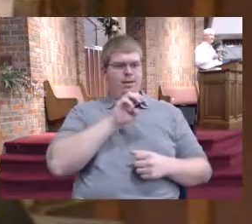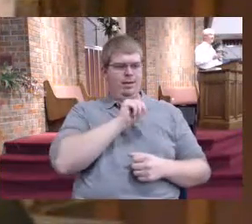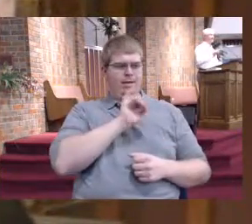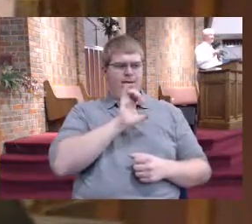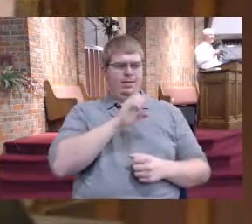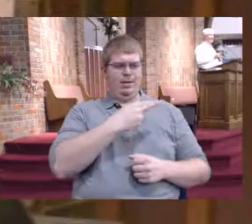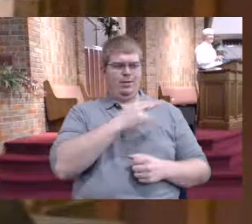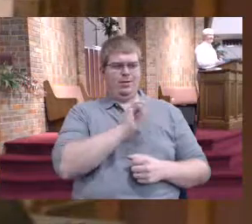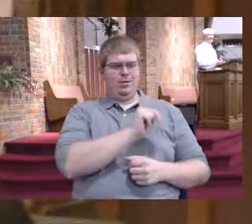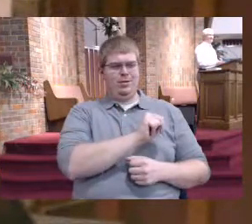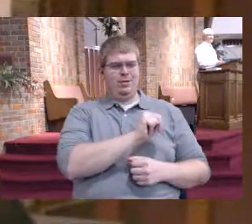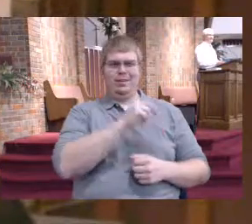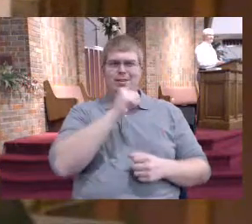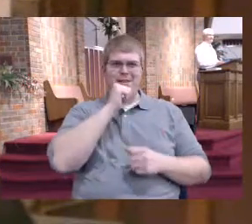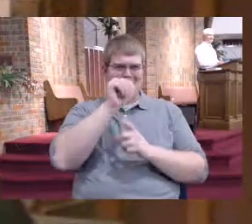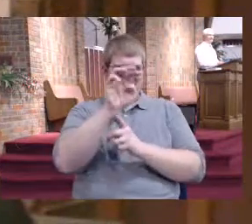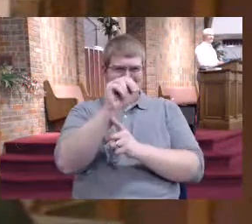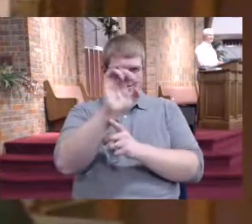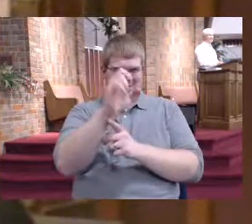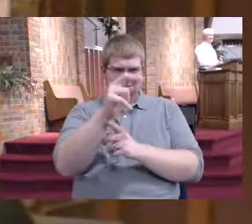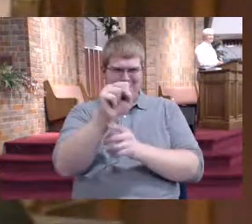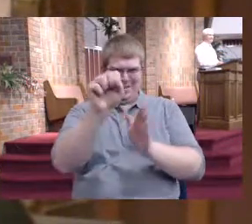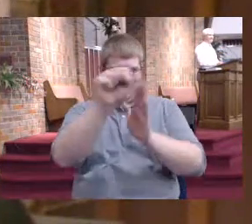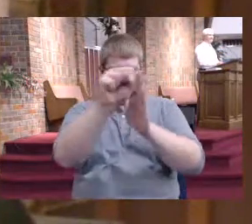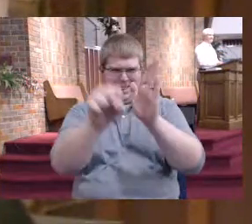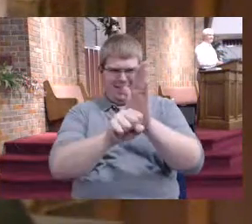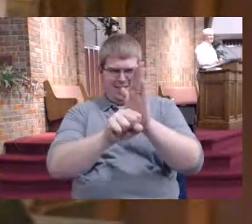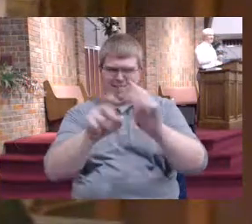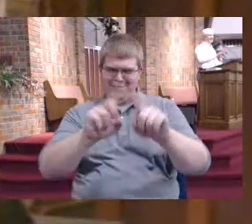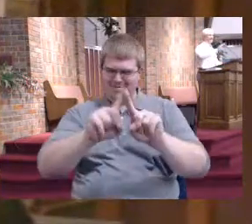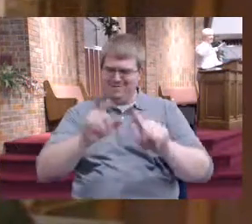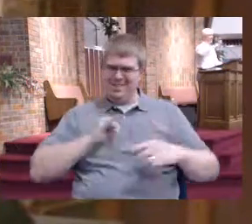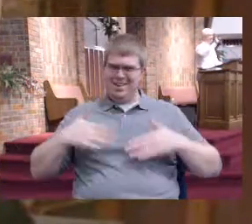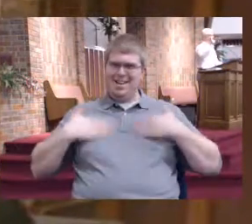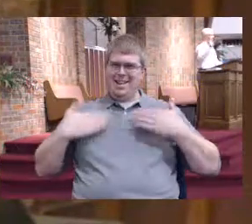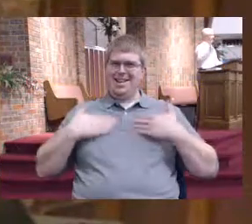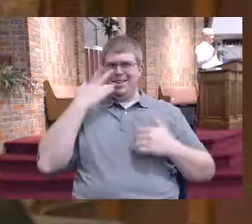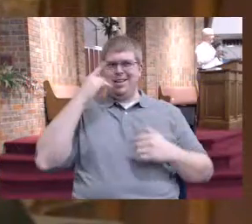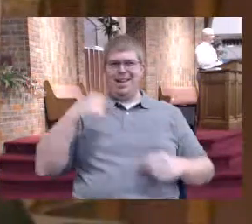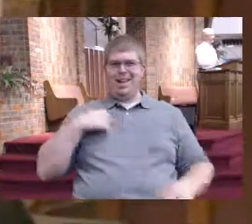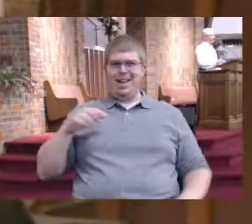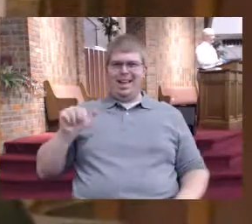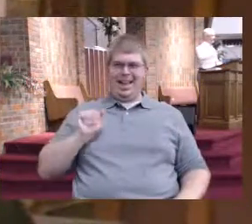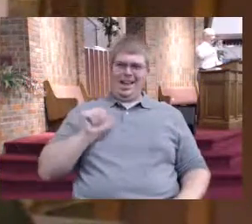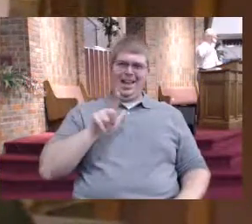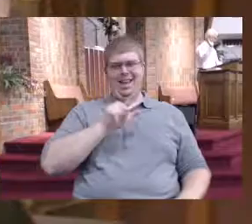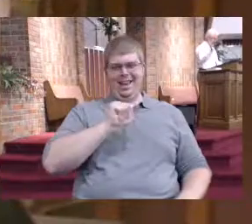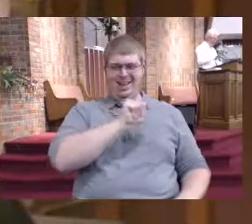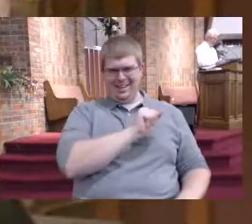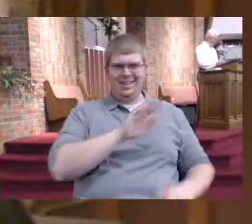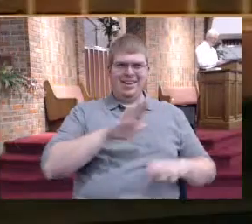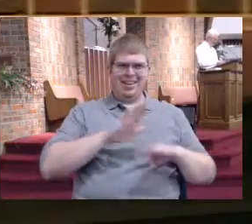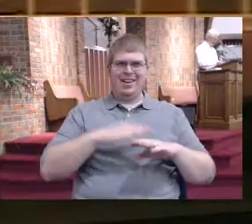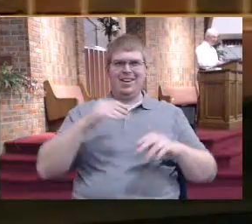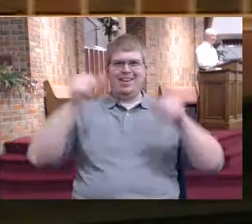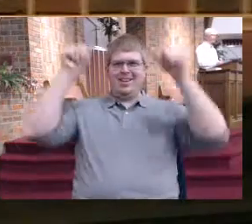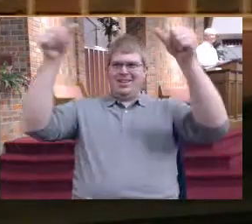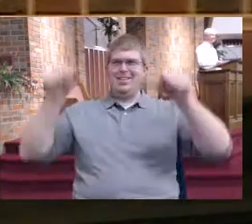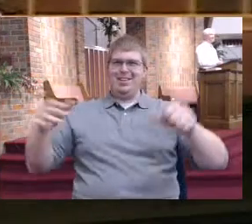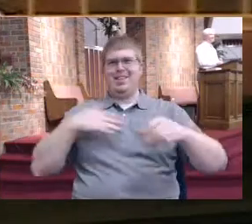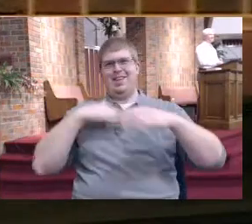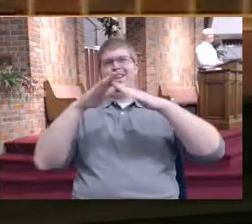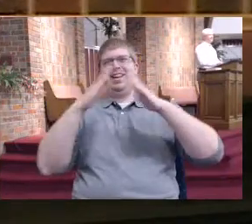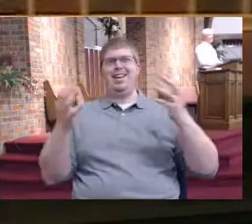Michigan State. I was glad to see that since I have Alabama paraphernalia all hung all over the walls of my house.